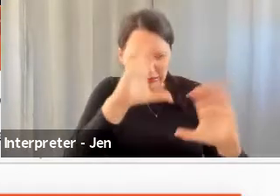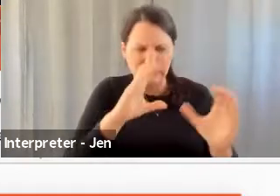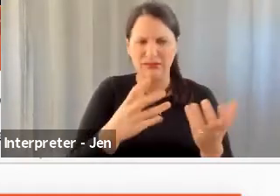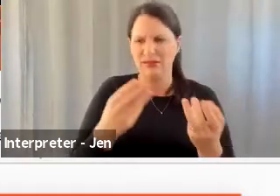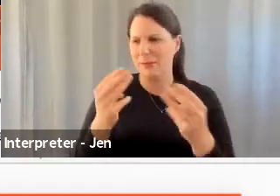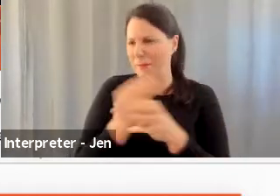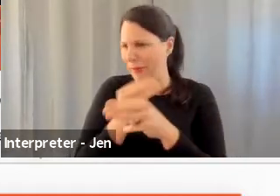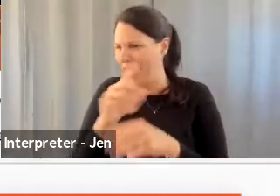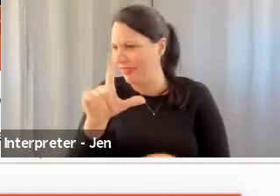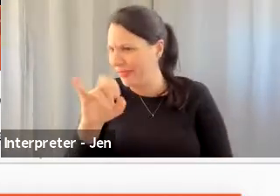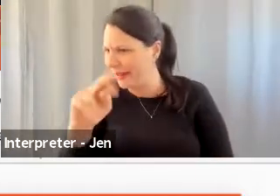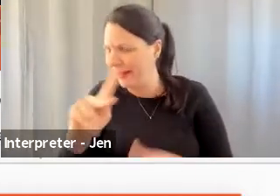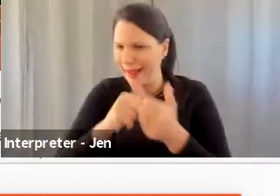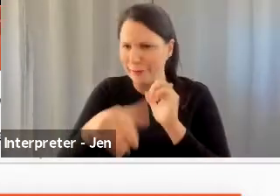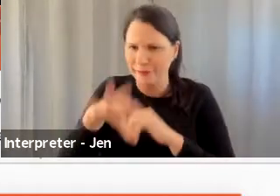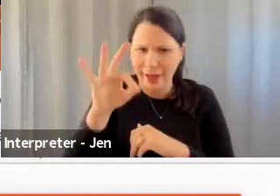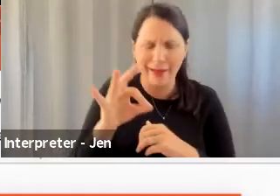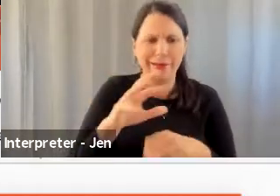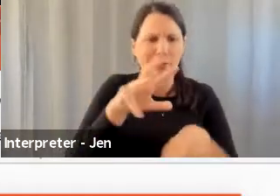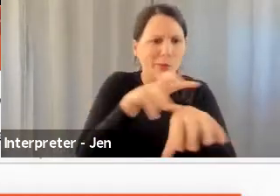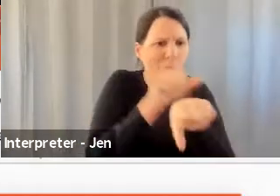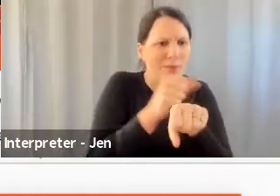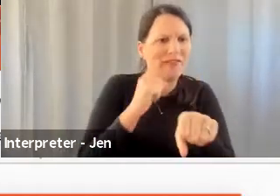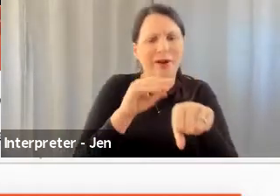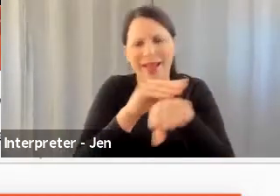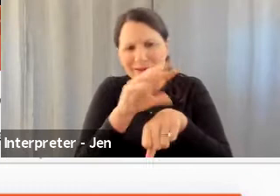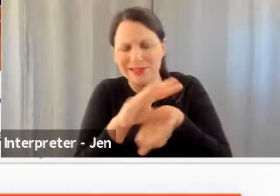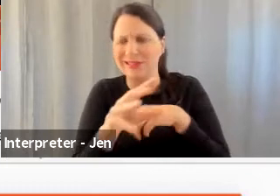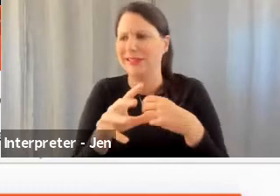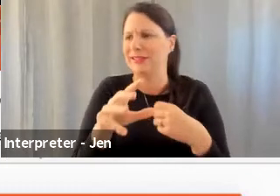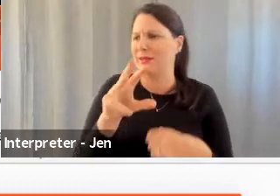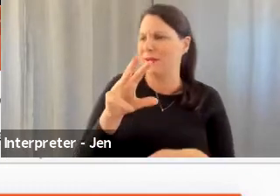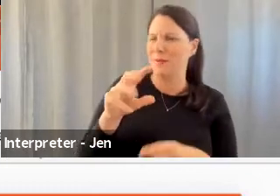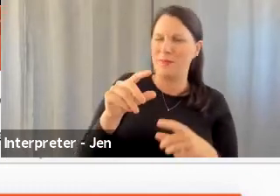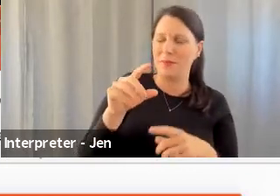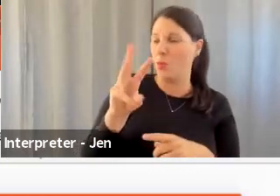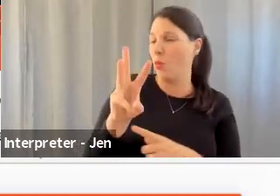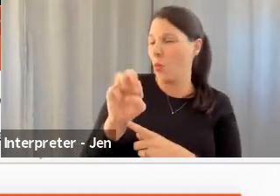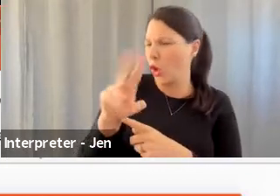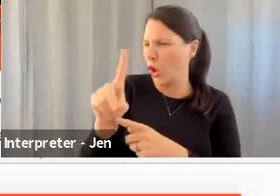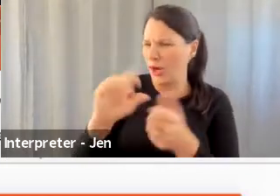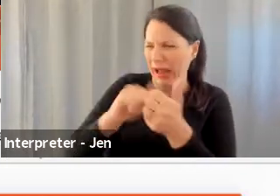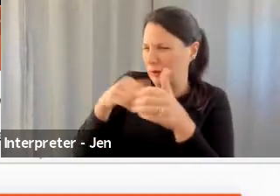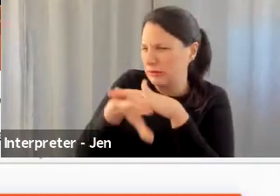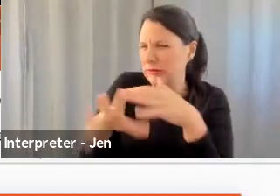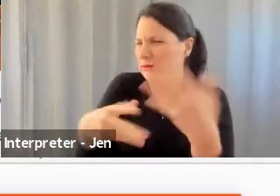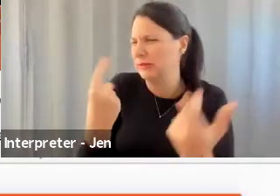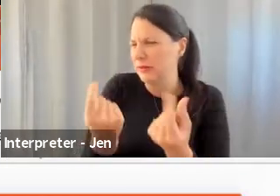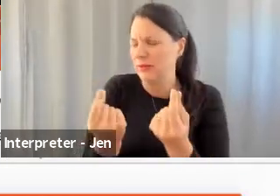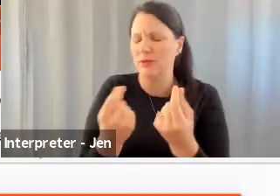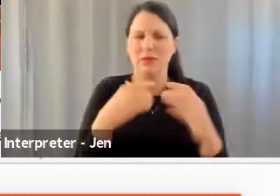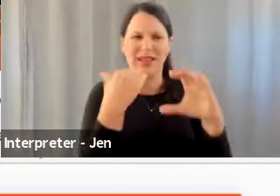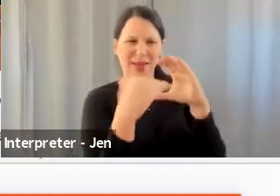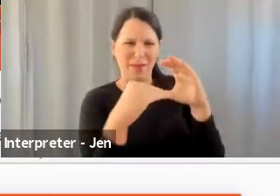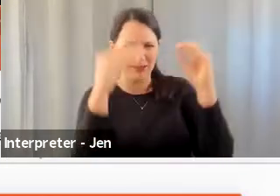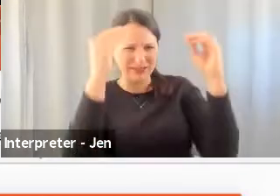counseling department, how to access Microsoft Word, how to email a professor, how to schedule or register for a